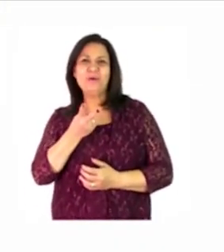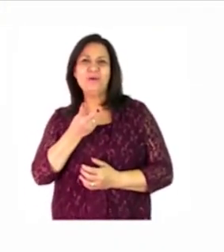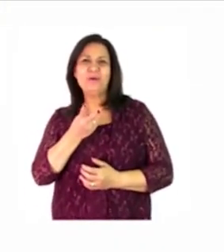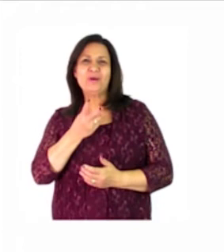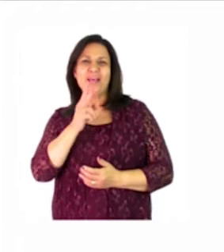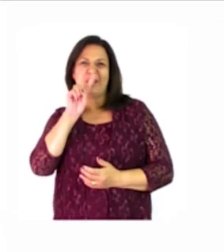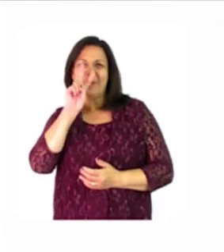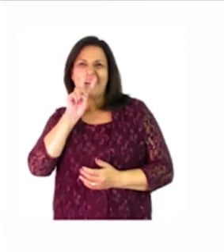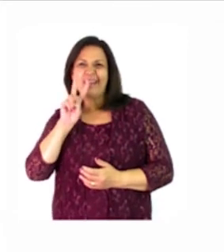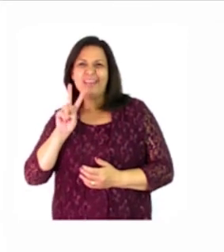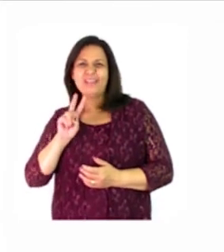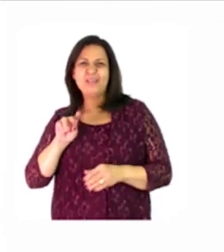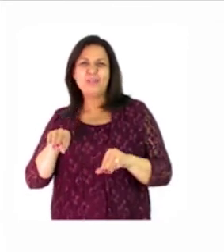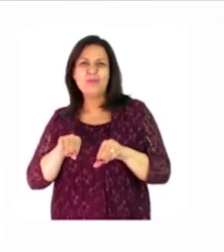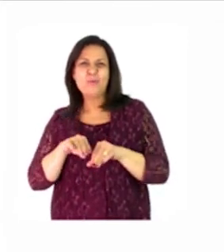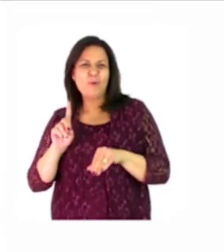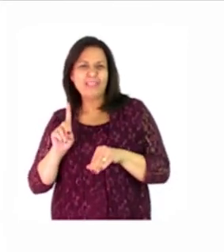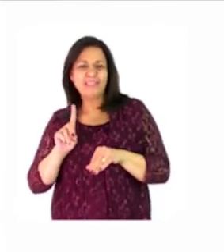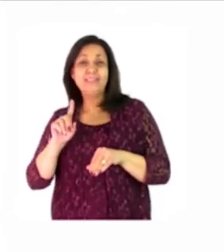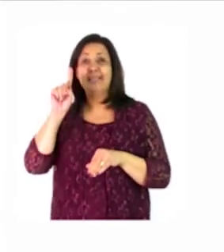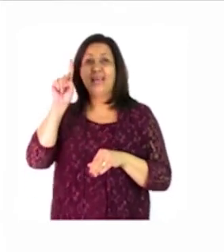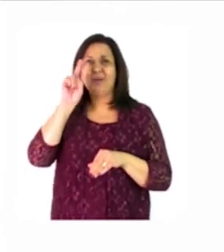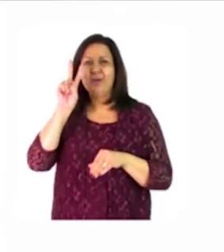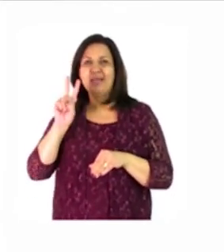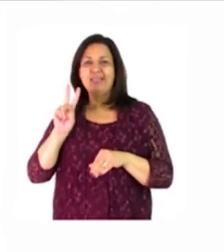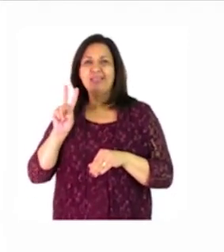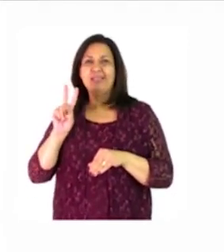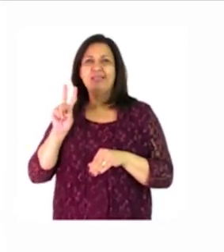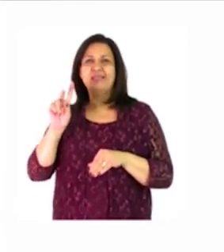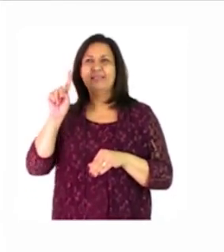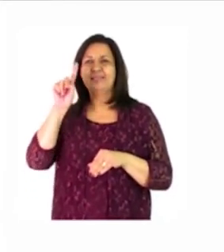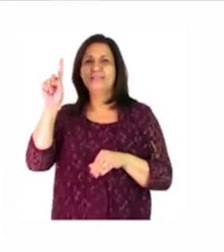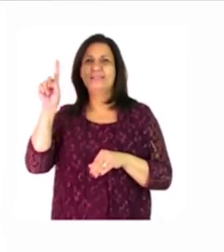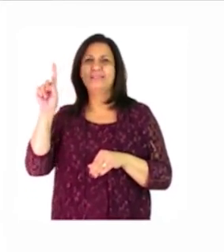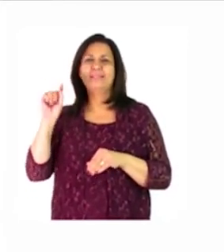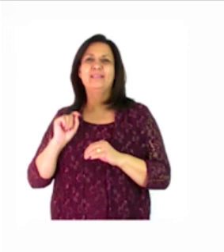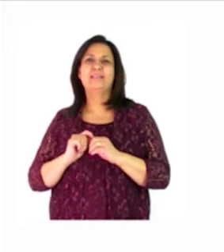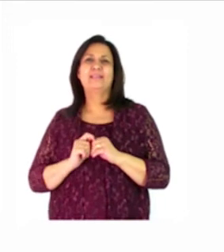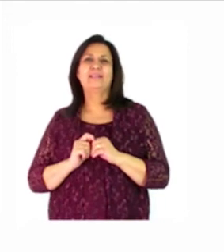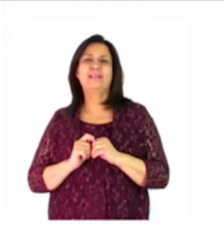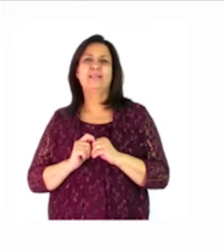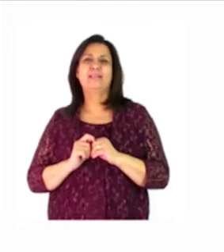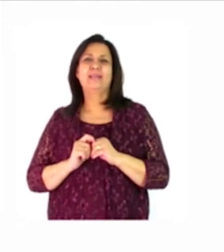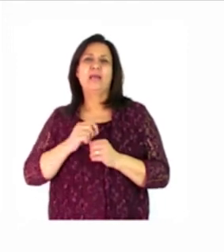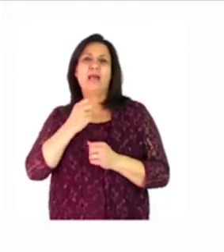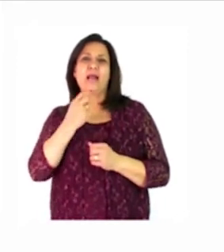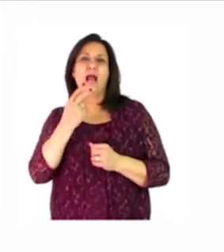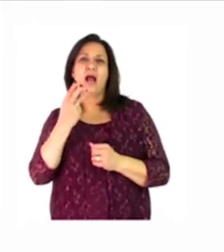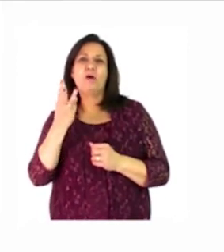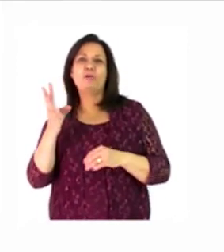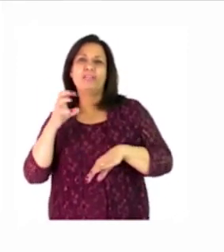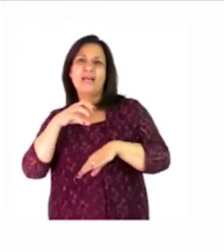right on top of the page. The instructions reads, count the cakes on